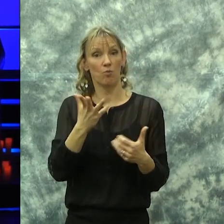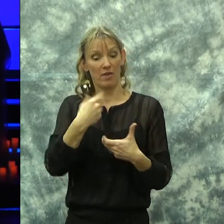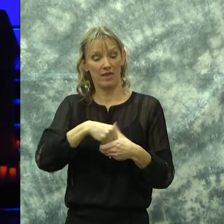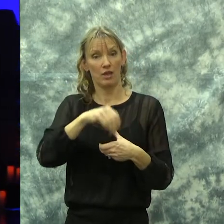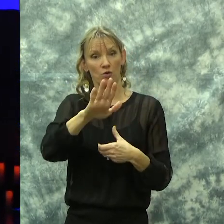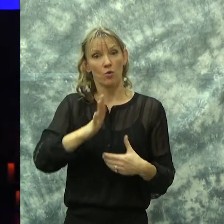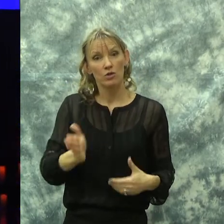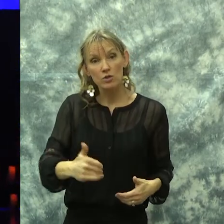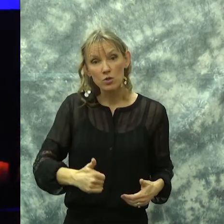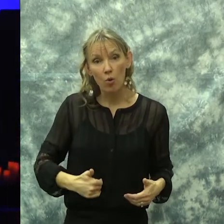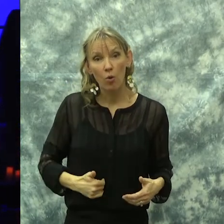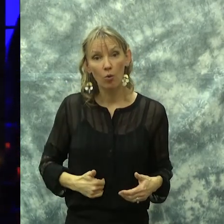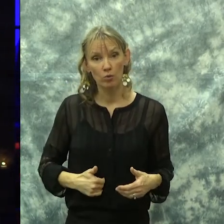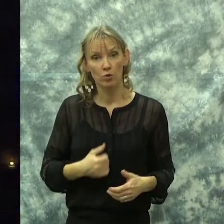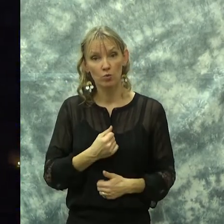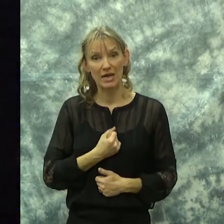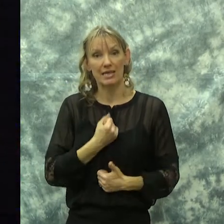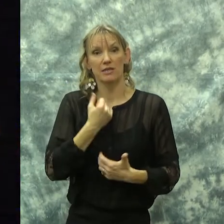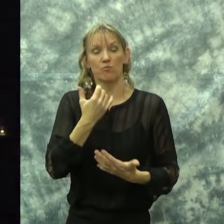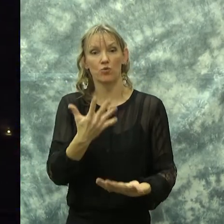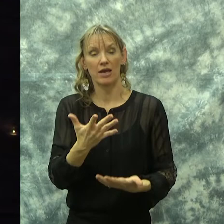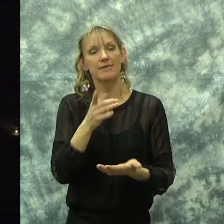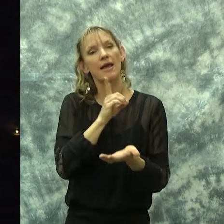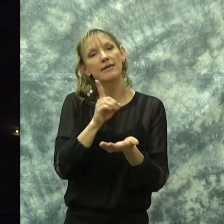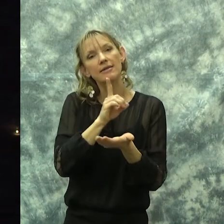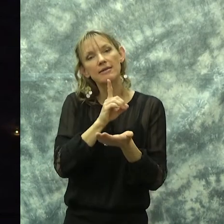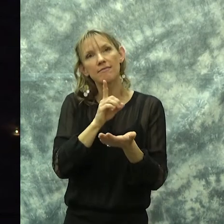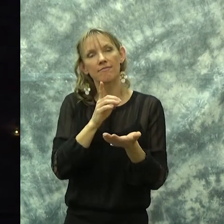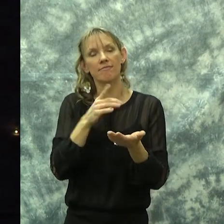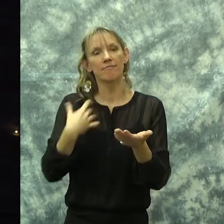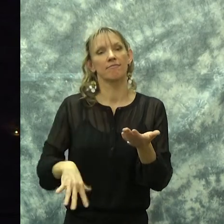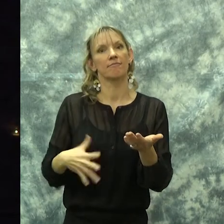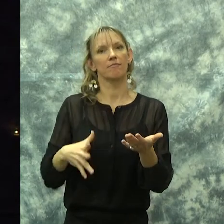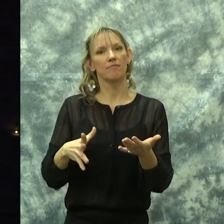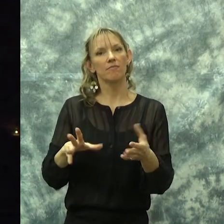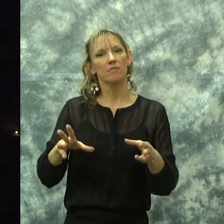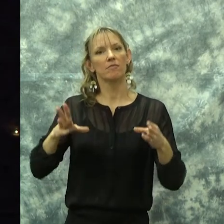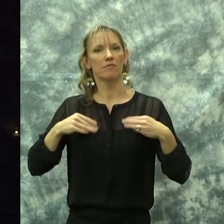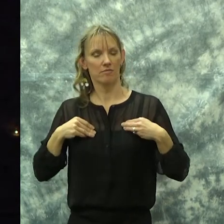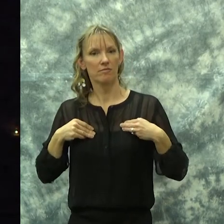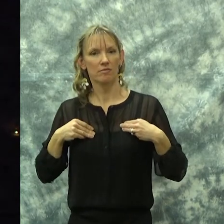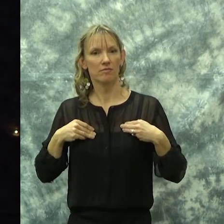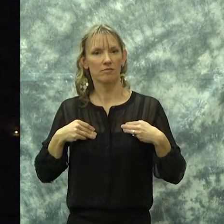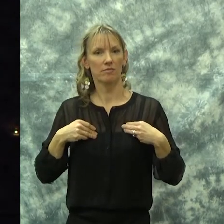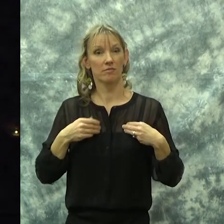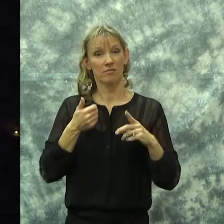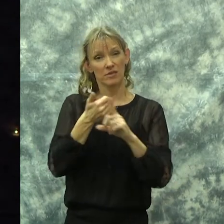out and dynamically embrace your life as the vibrant,